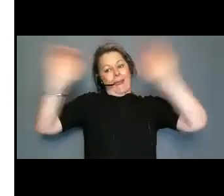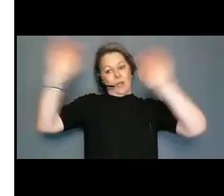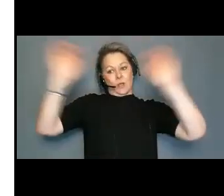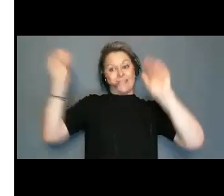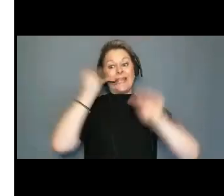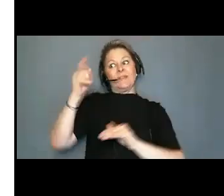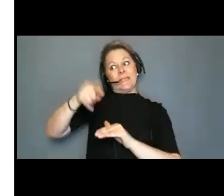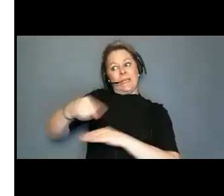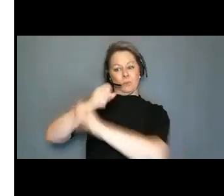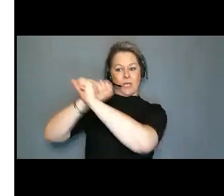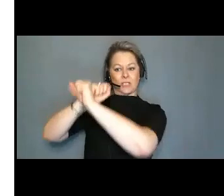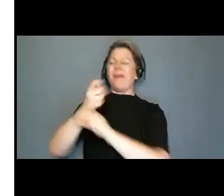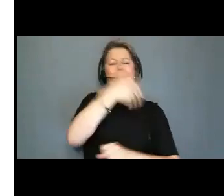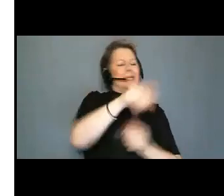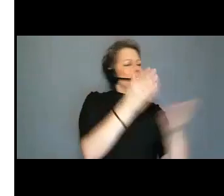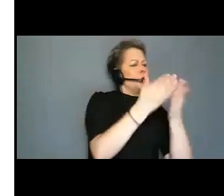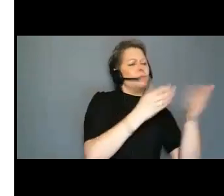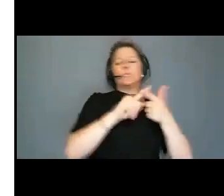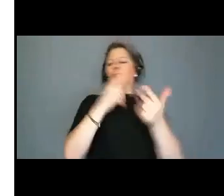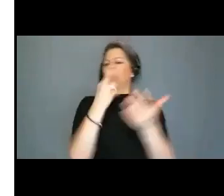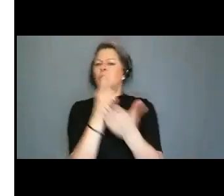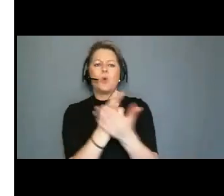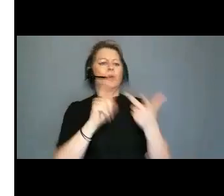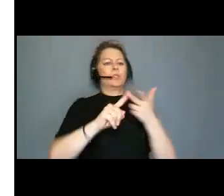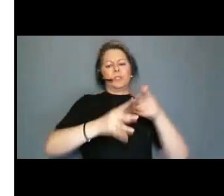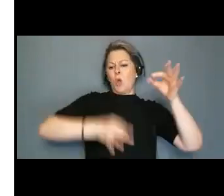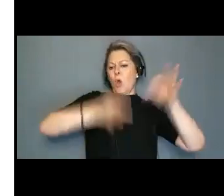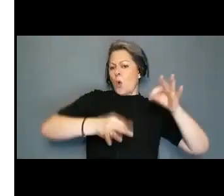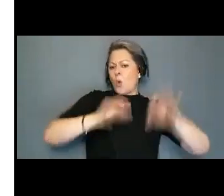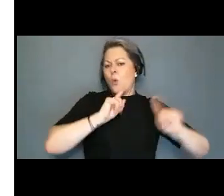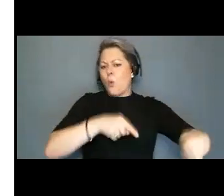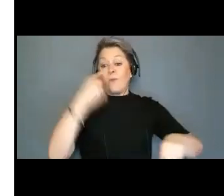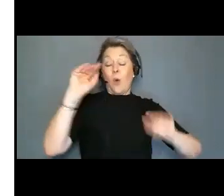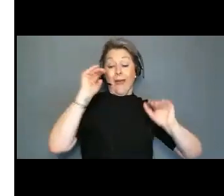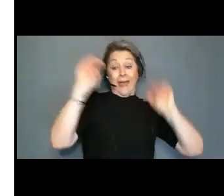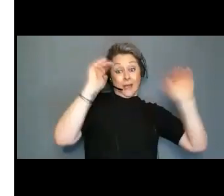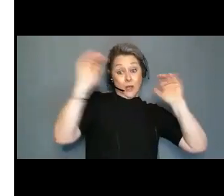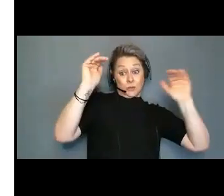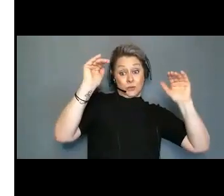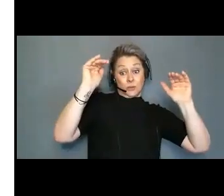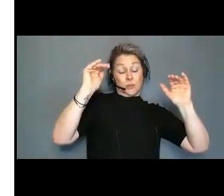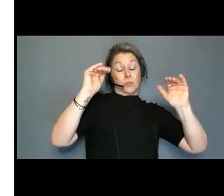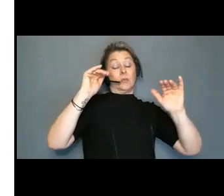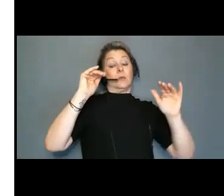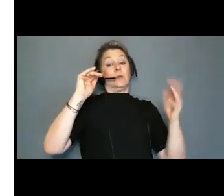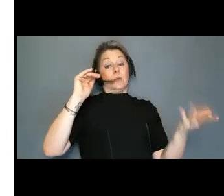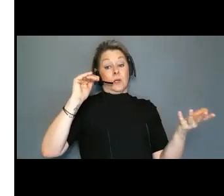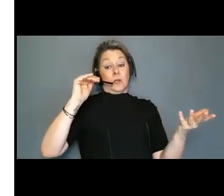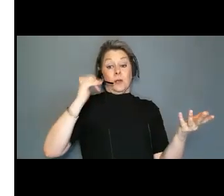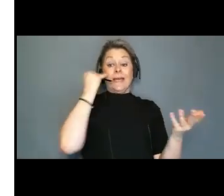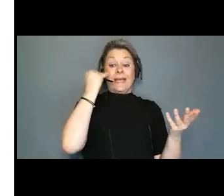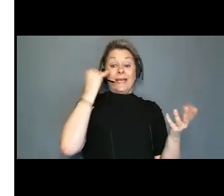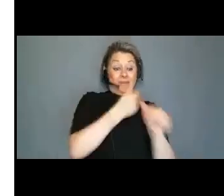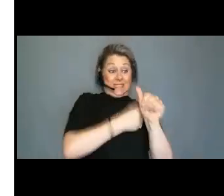means any services or resources or court orders that are completed for an adult who is abused or neglected or self-neglecting and does